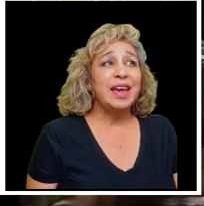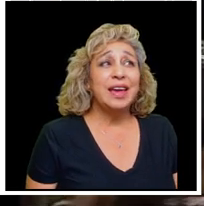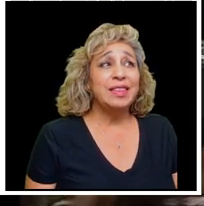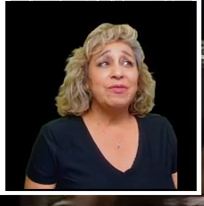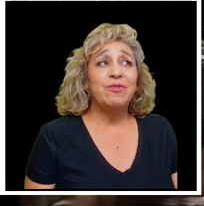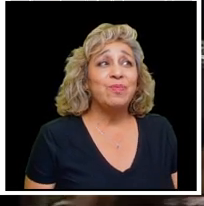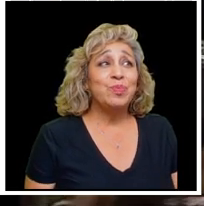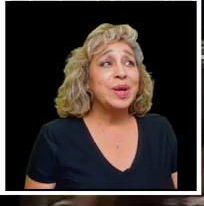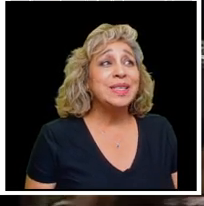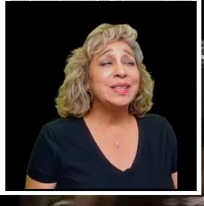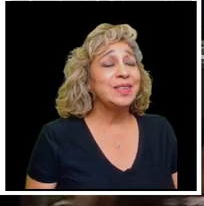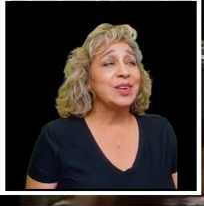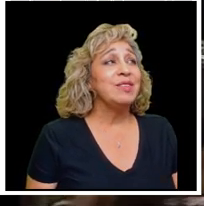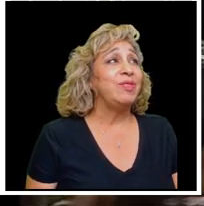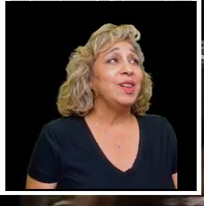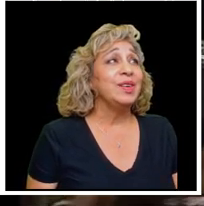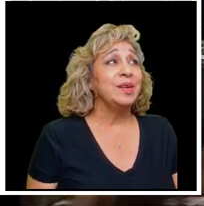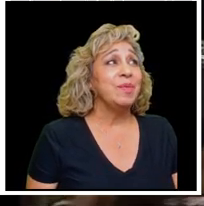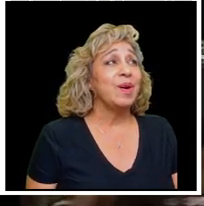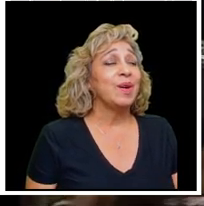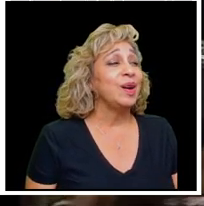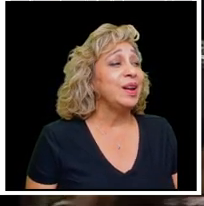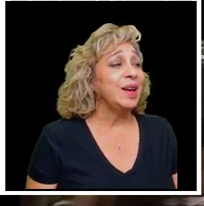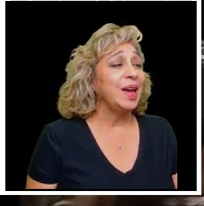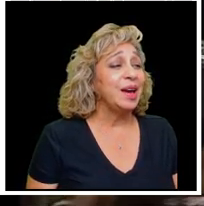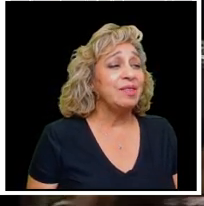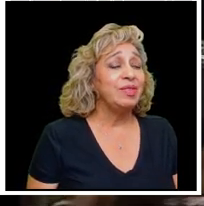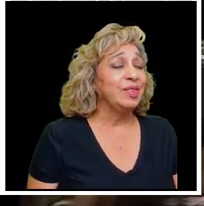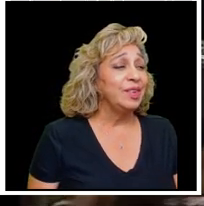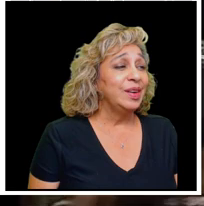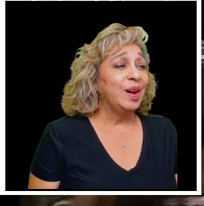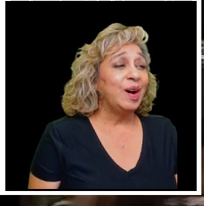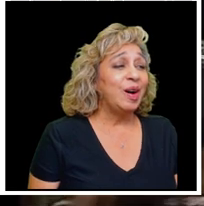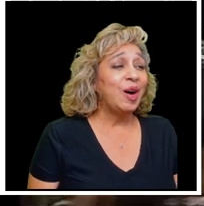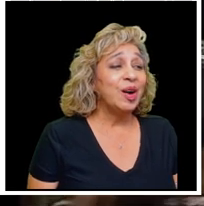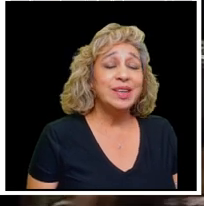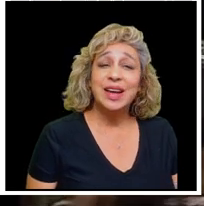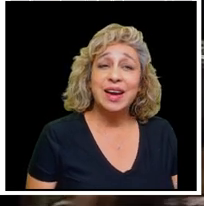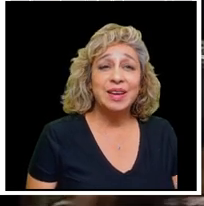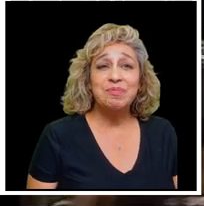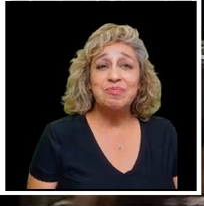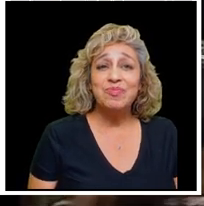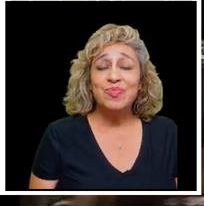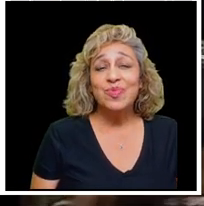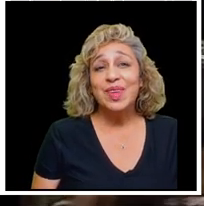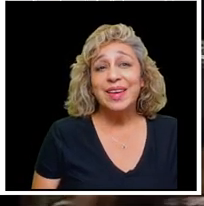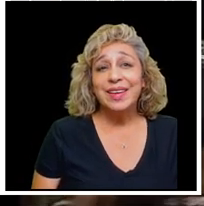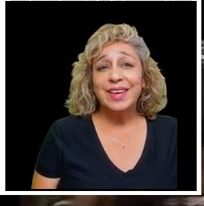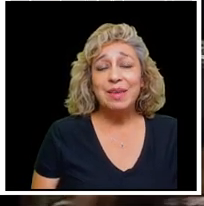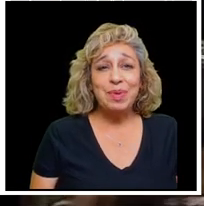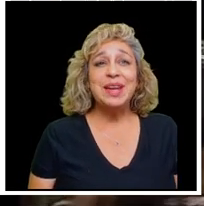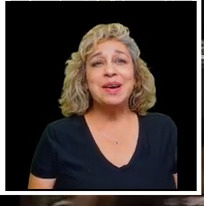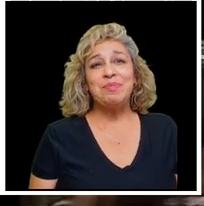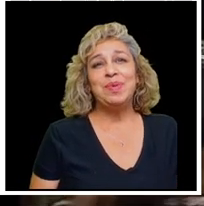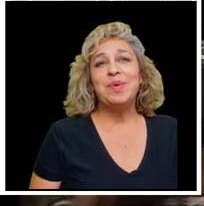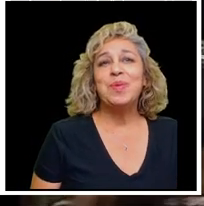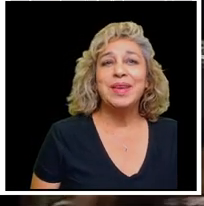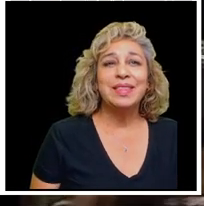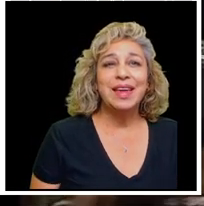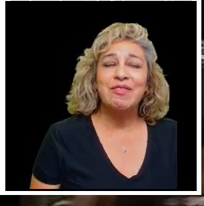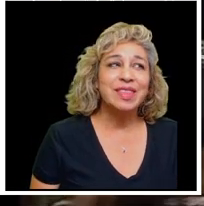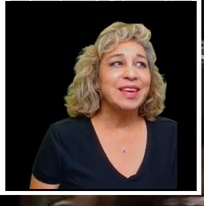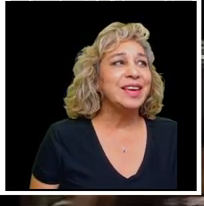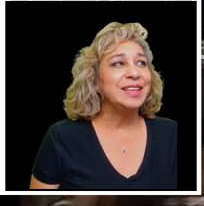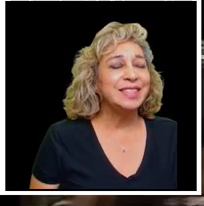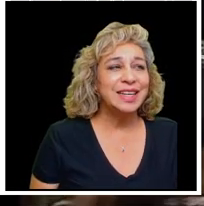the presidents are gonna follow him are gonna have a hard time keeping up with